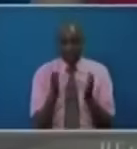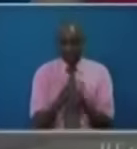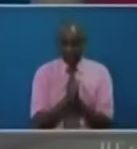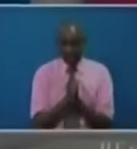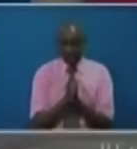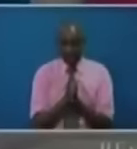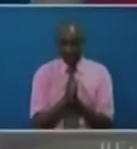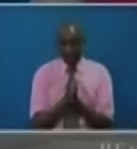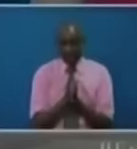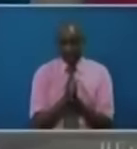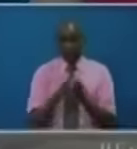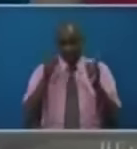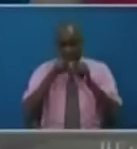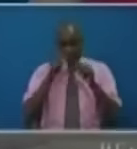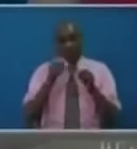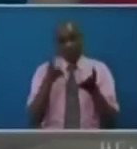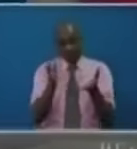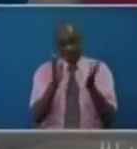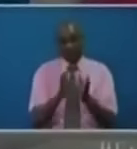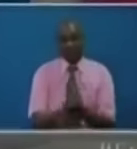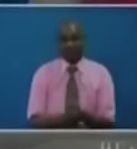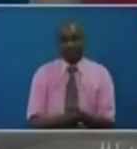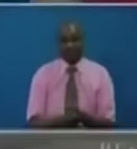the word on the street?